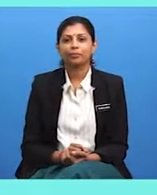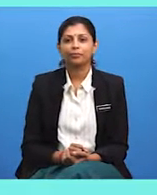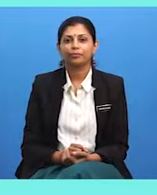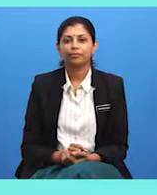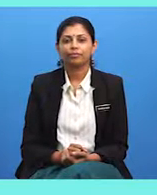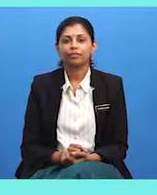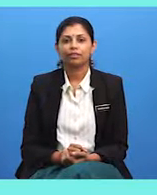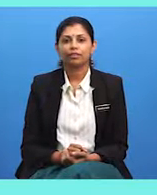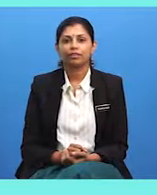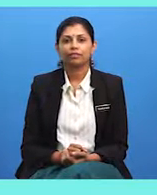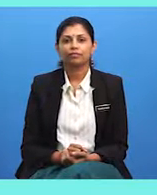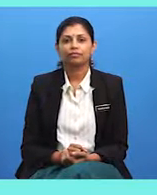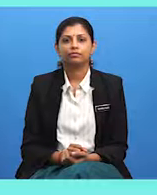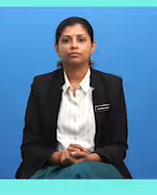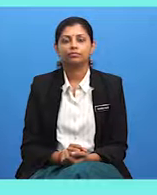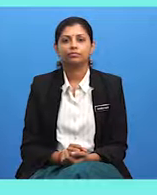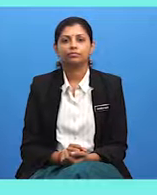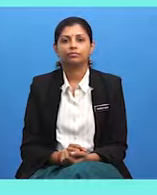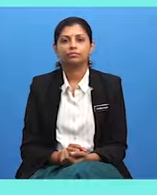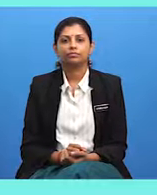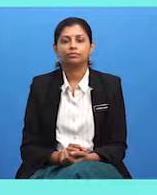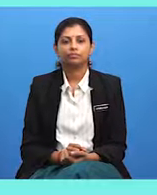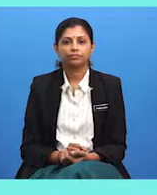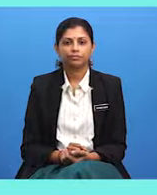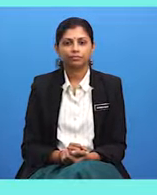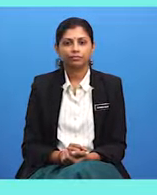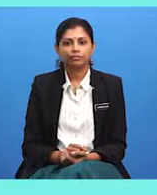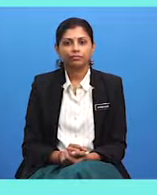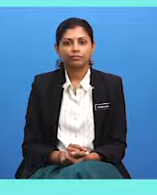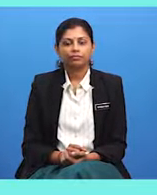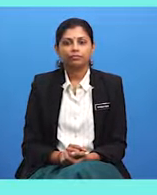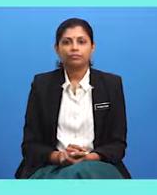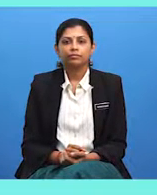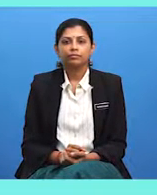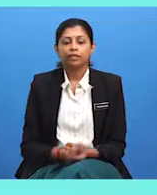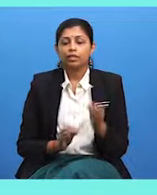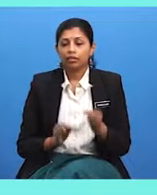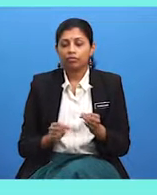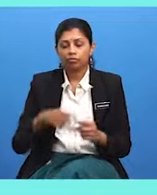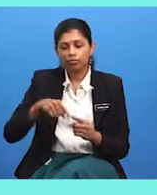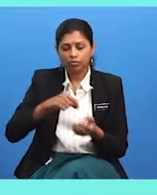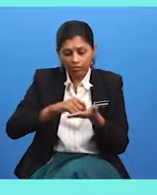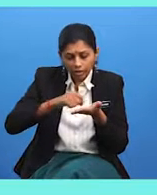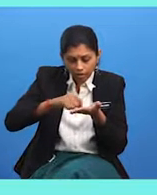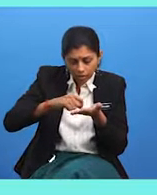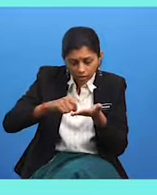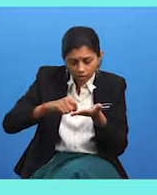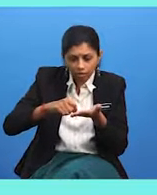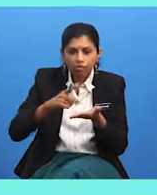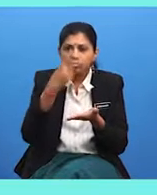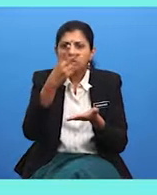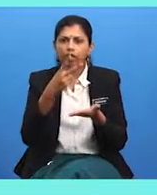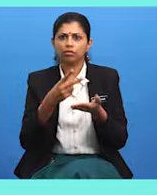If, during the exercises, you found your answers different from the ones